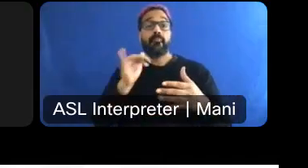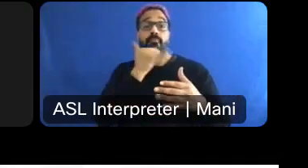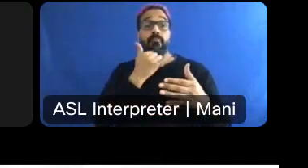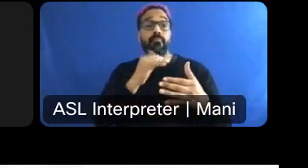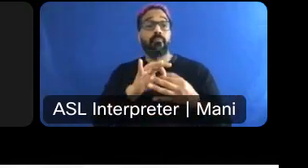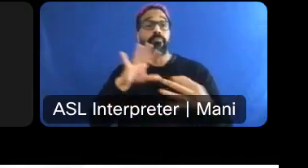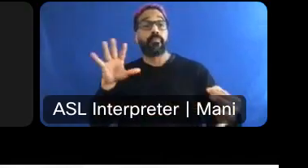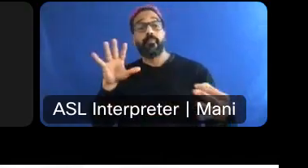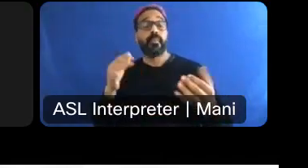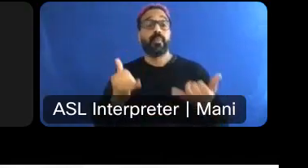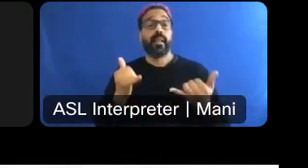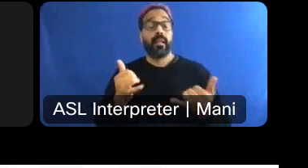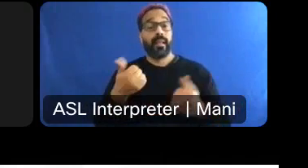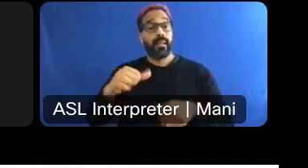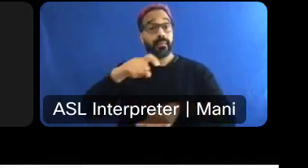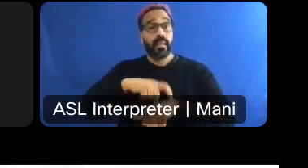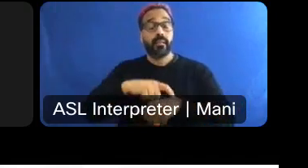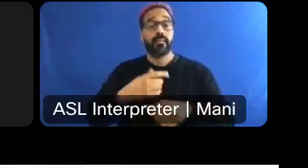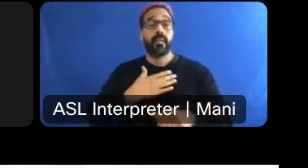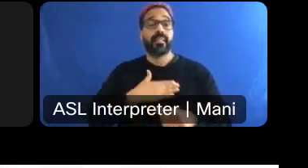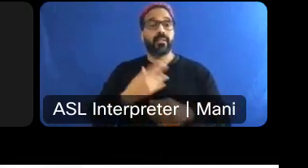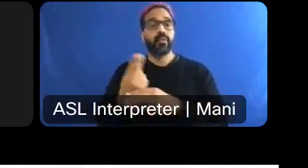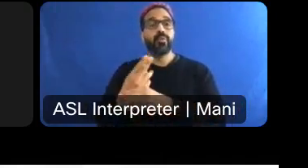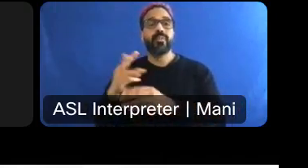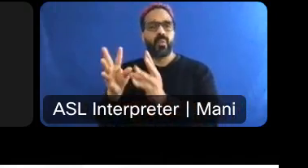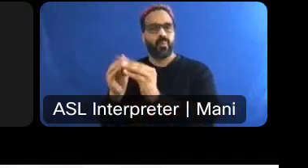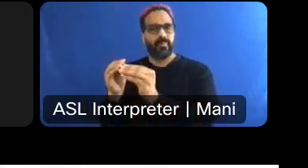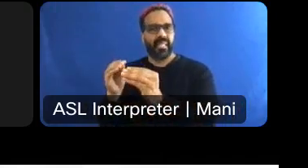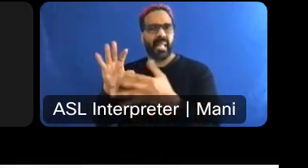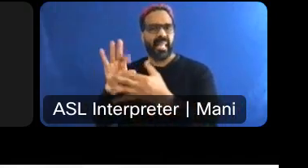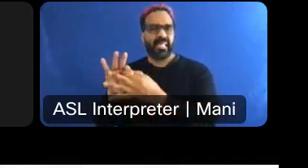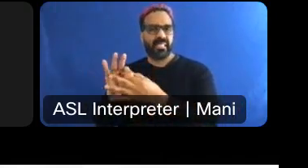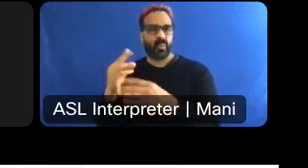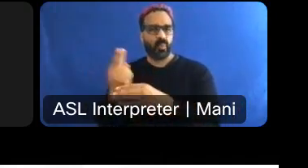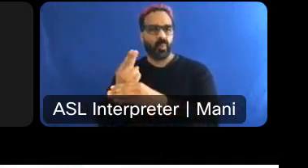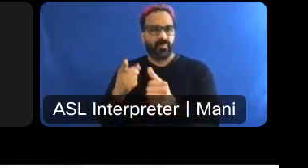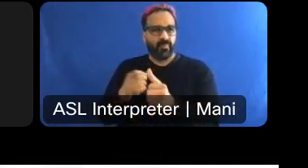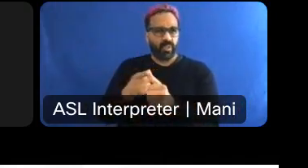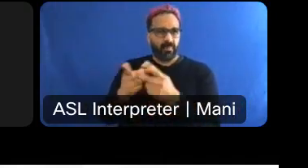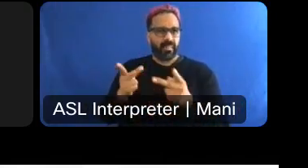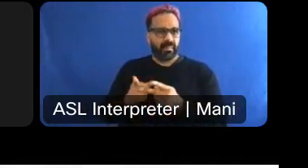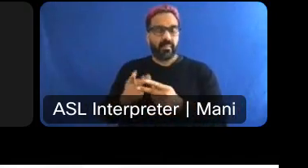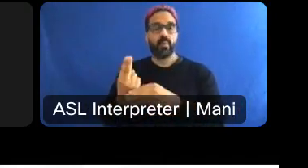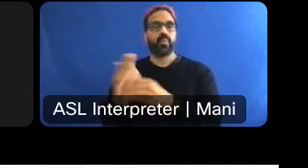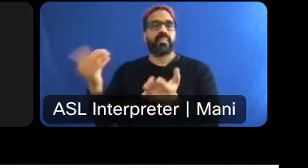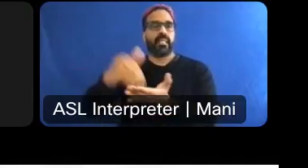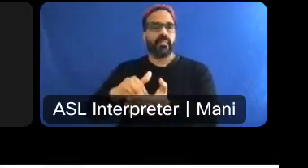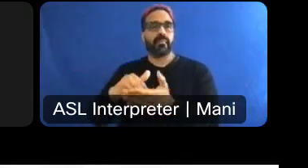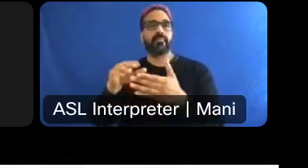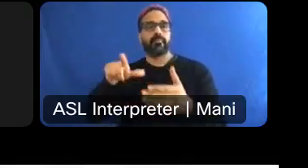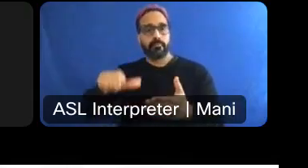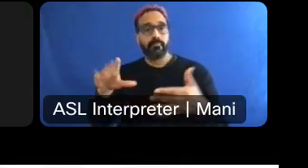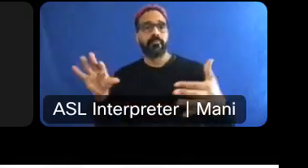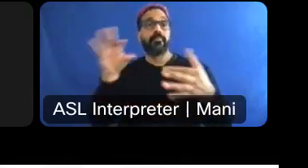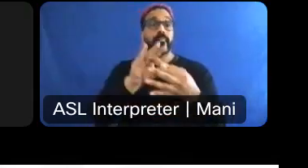please re-enter the session using the original webinar link that was emailed to you. If the sound is unclear, it is likely